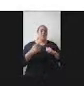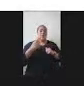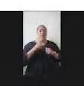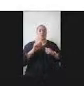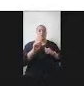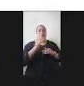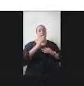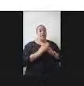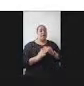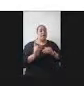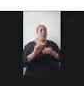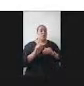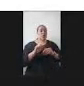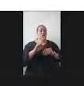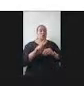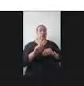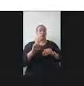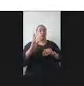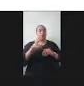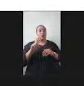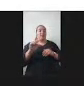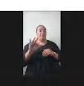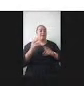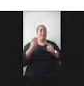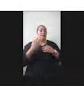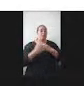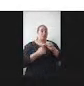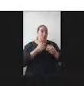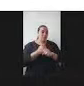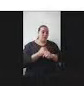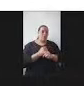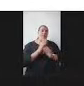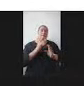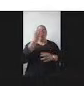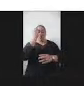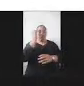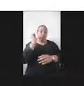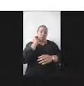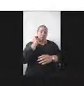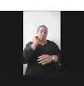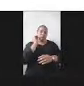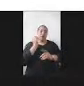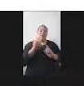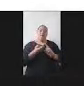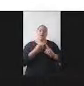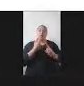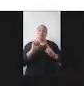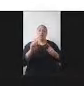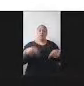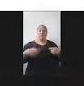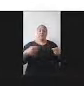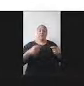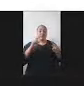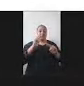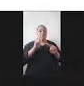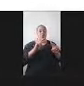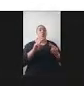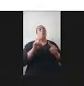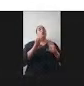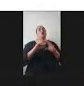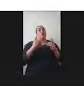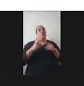the 22-23 financial year, just to note that from a spending perspective, the department managed to